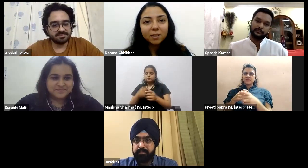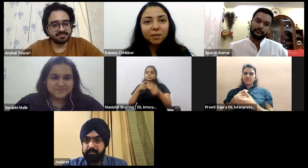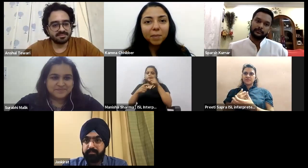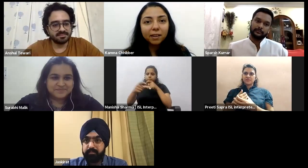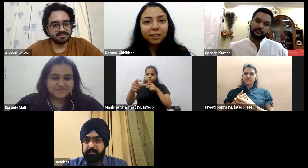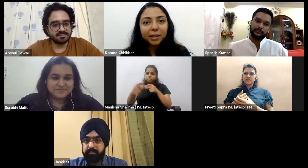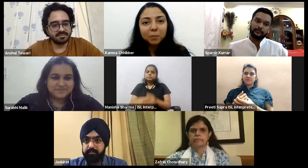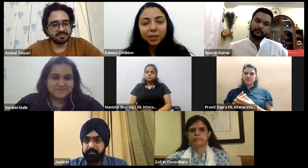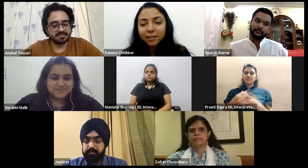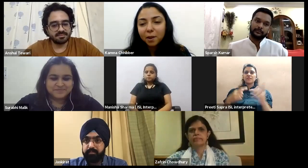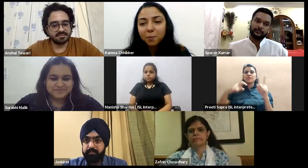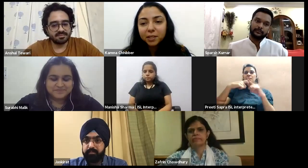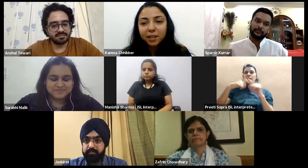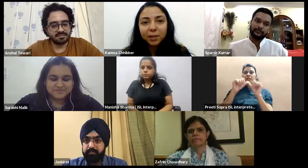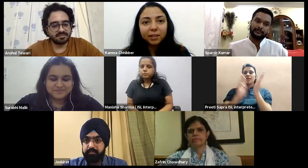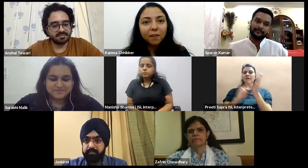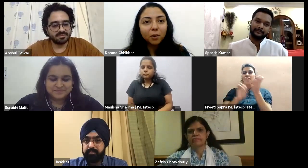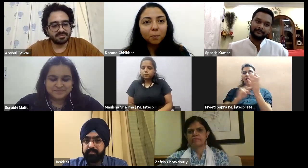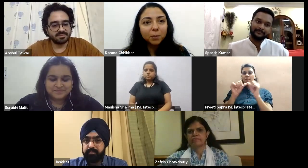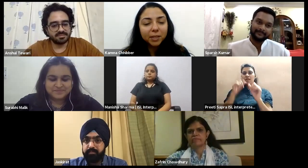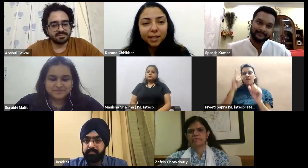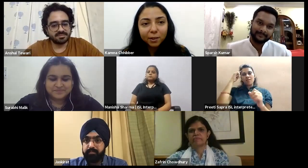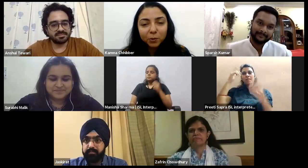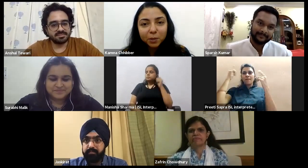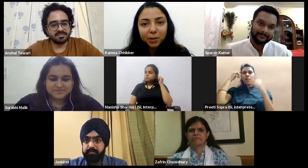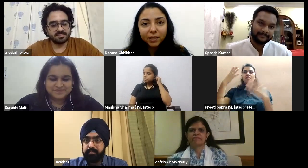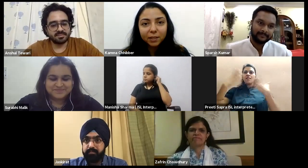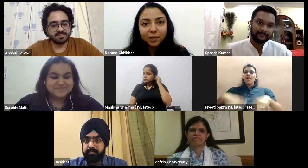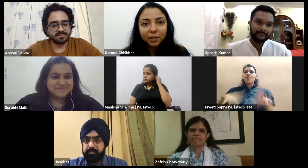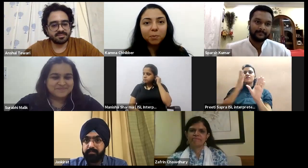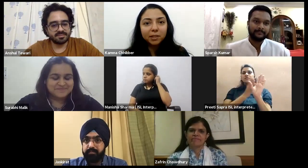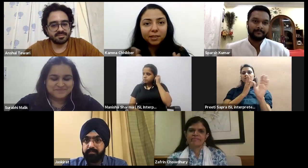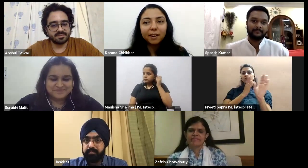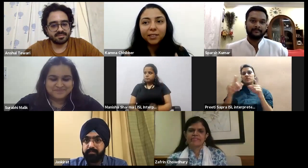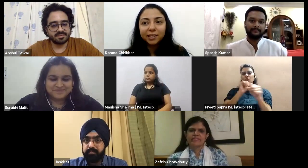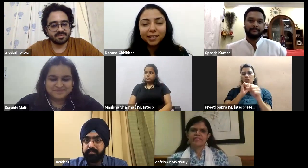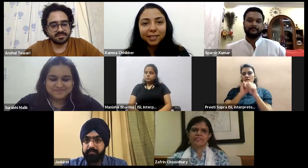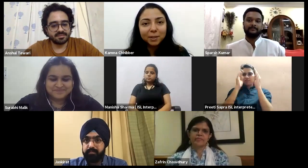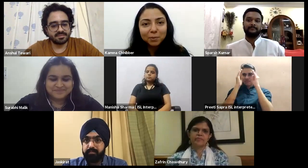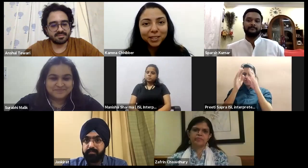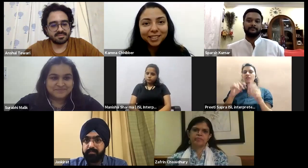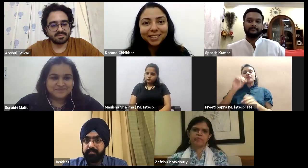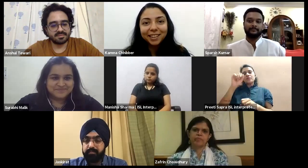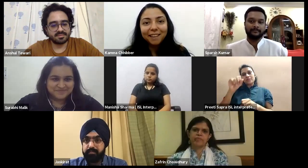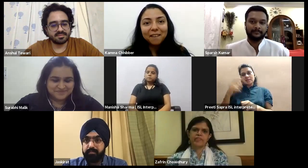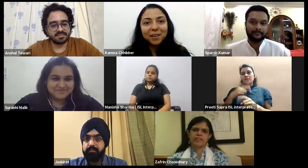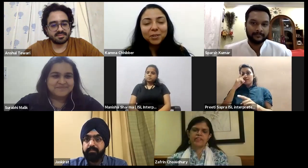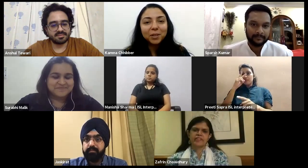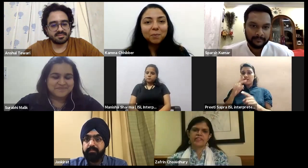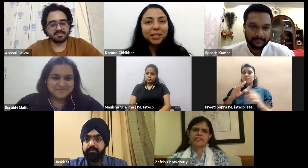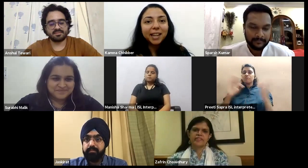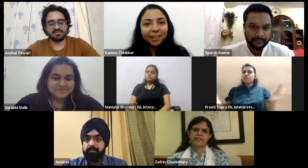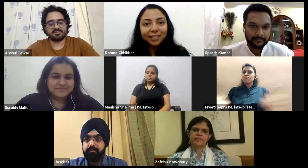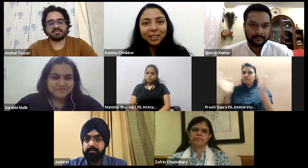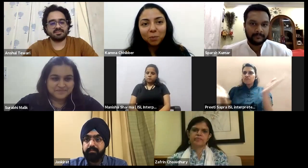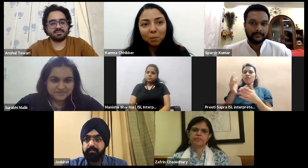As a mental health expert, as a therapist, I'm an ever optimist, and I always believe that we need to build our resilience as communities to keep